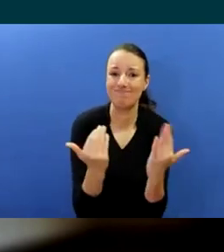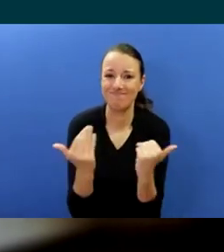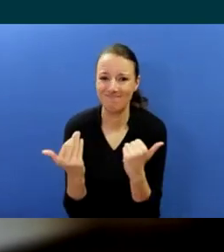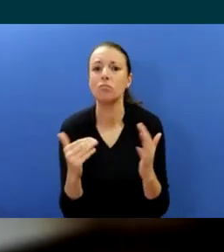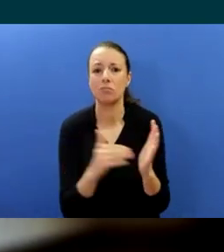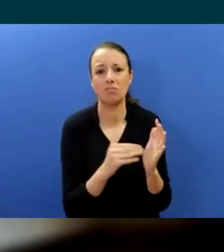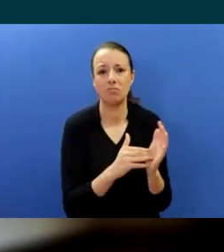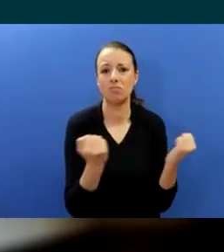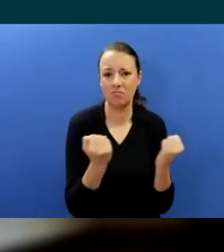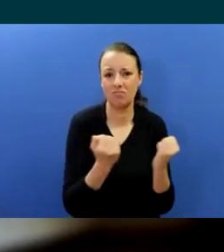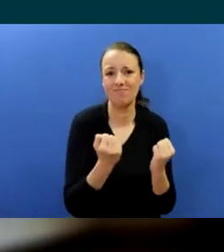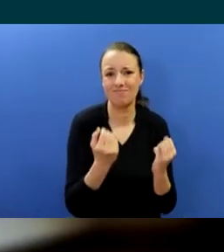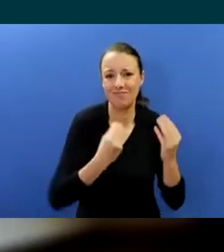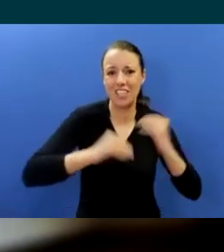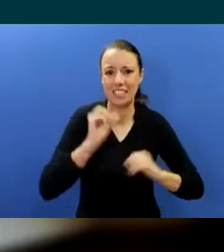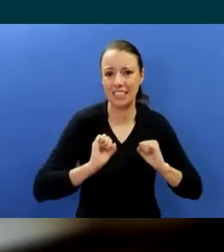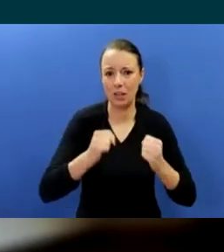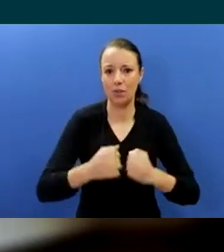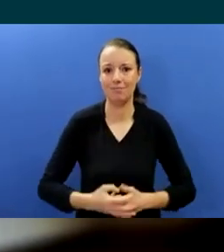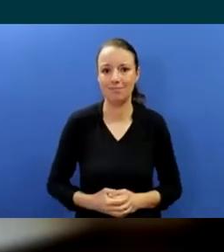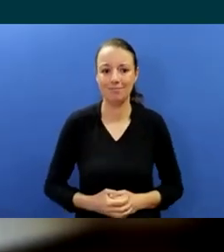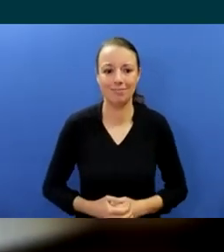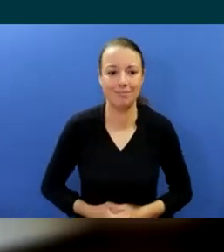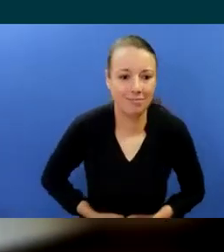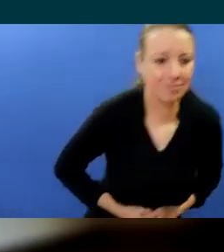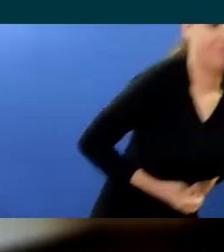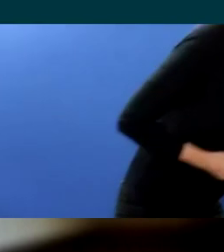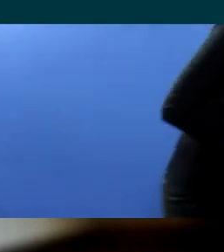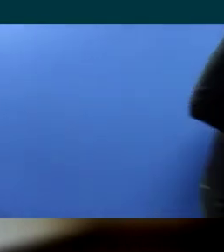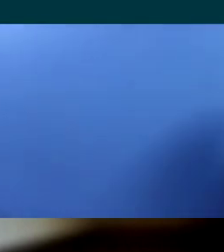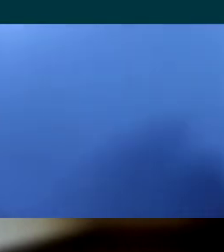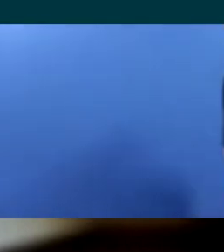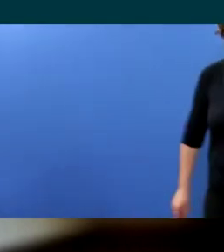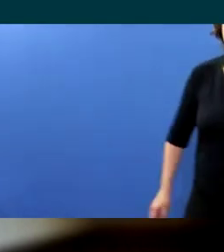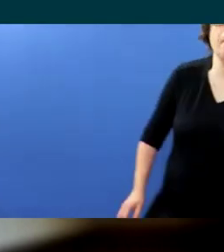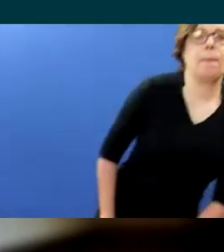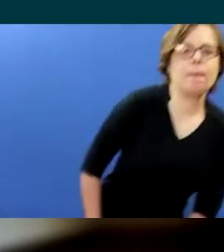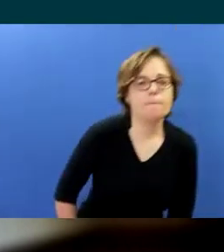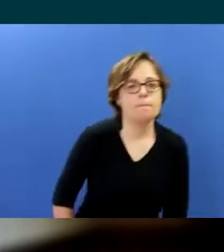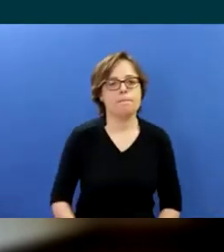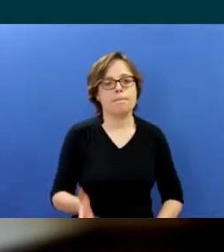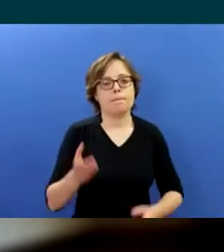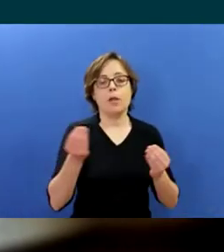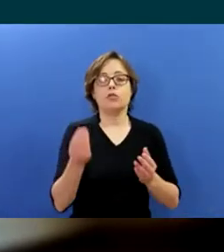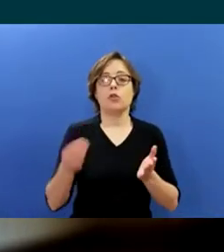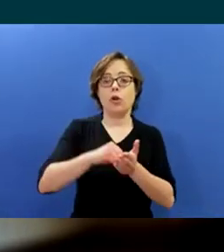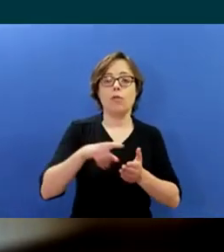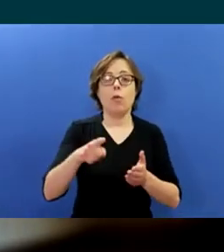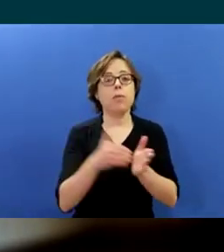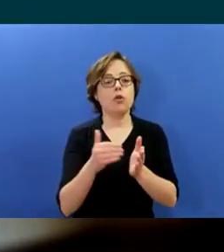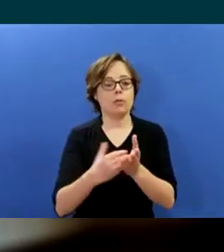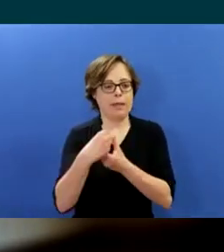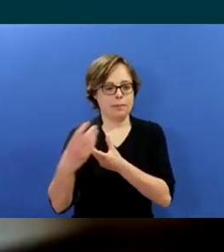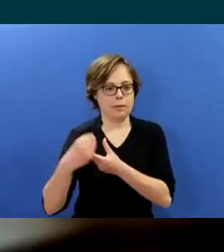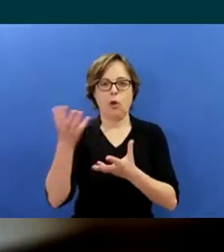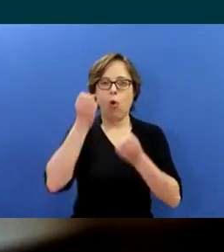a common framework to ensure quality, to ensure integrity of the process. So this is